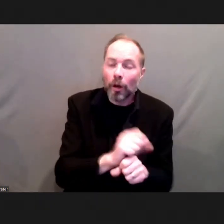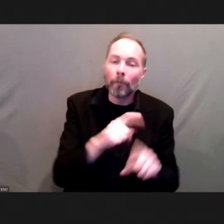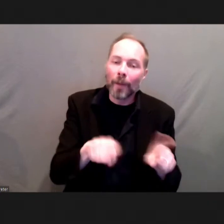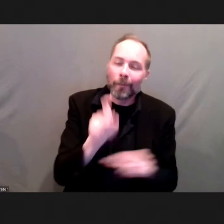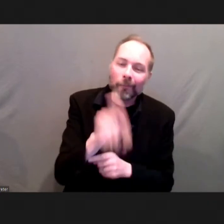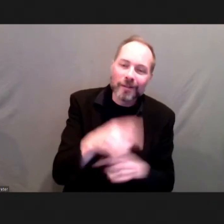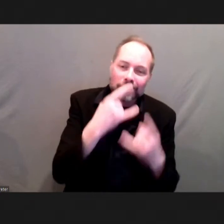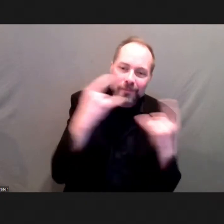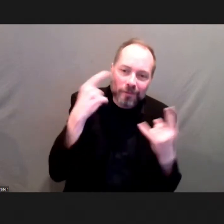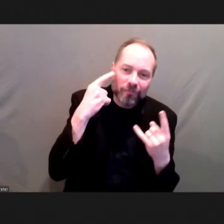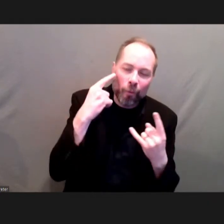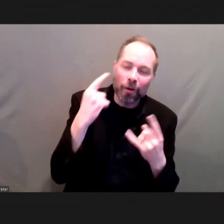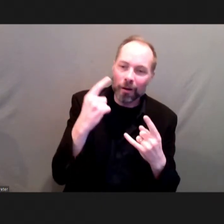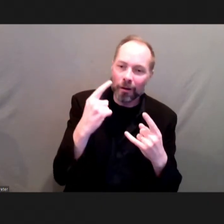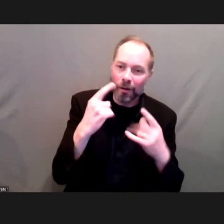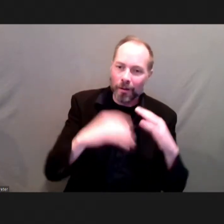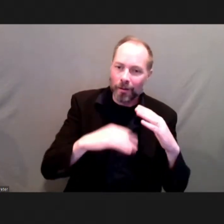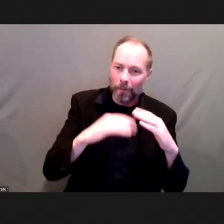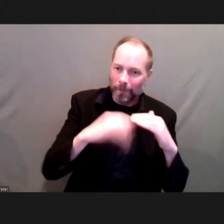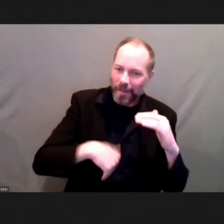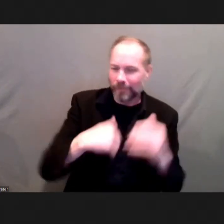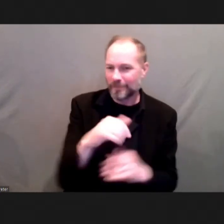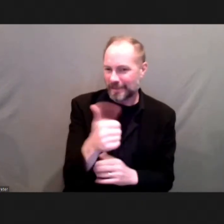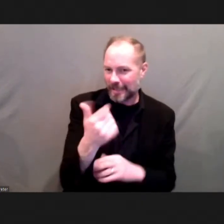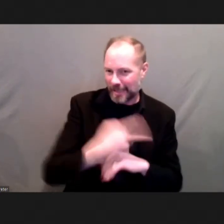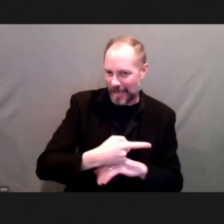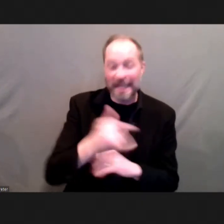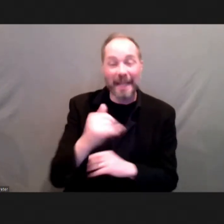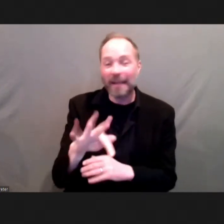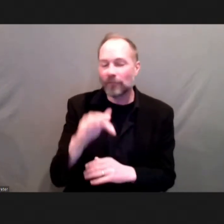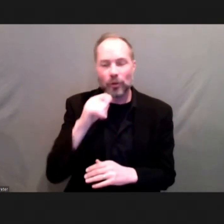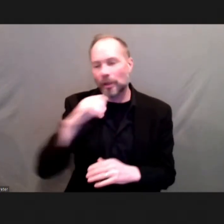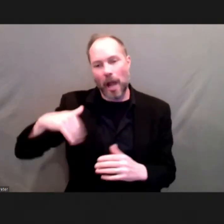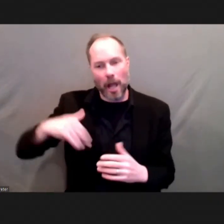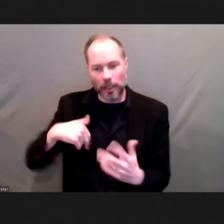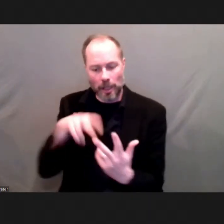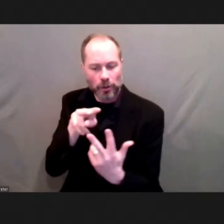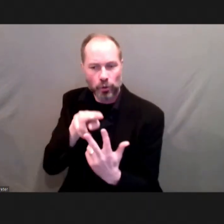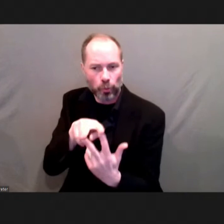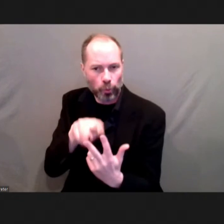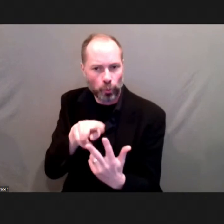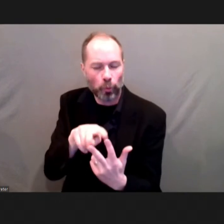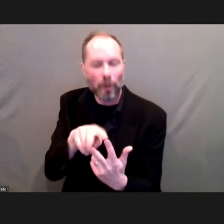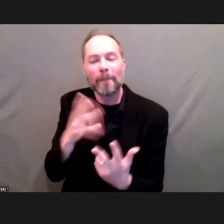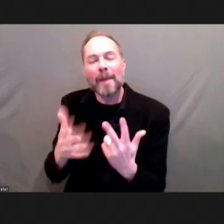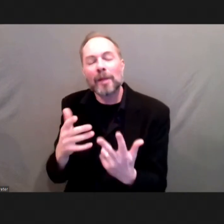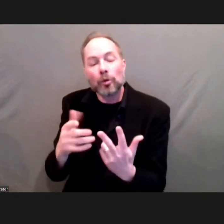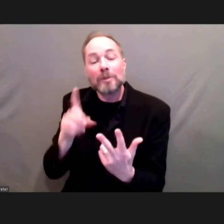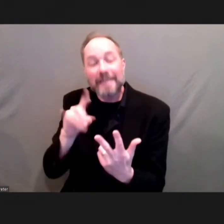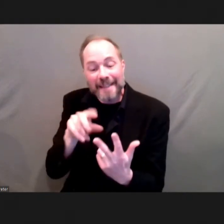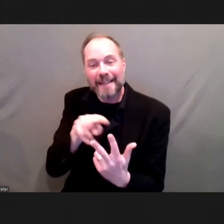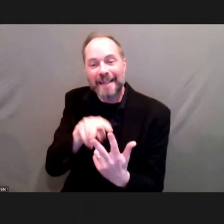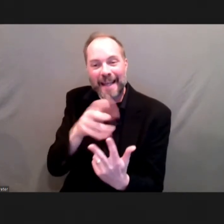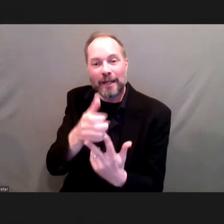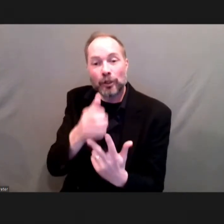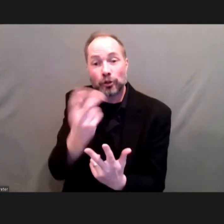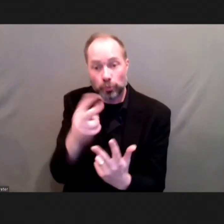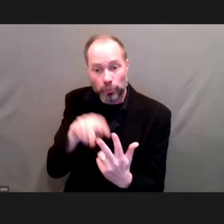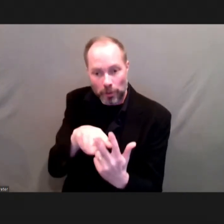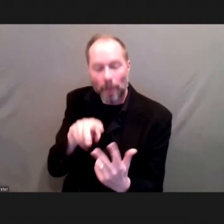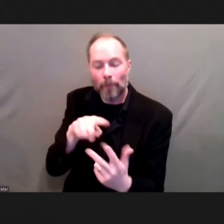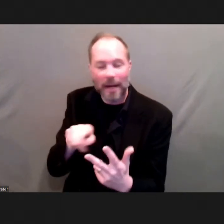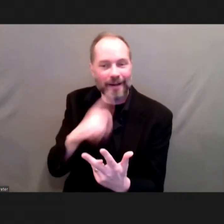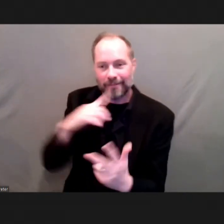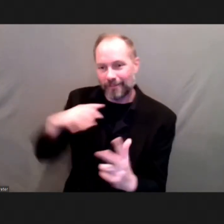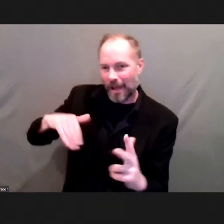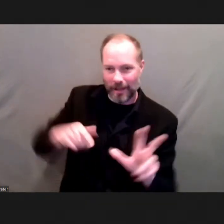If you're not up to date with your fully recommended, let's say you've gotten your 2 doses, but you're due for your booster and you haven't had it